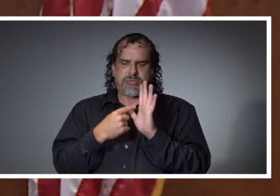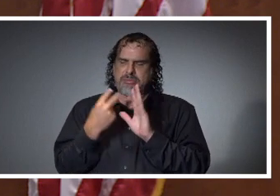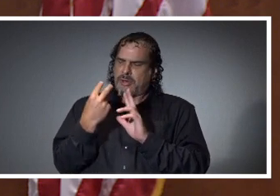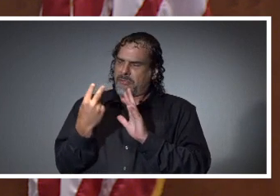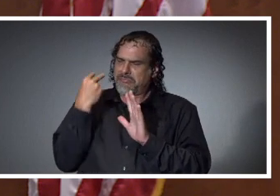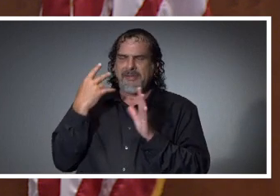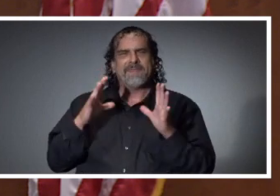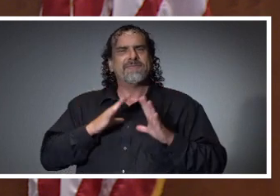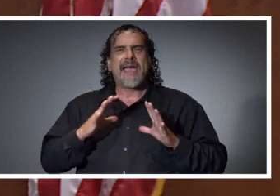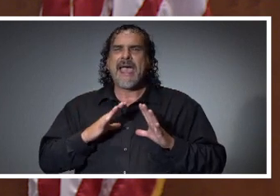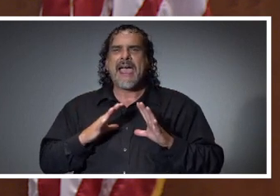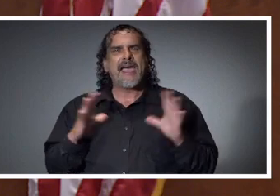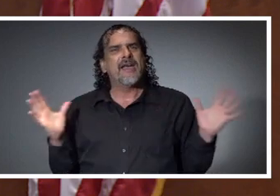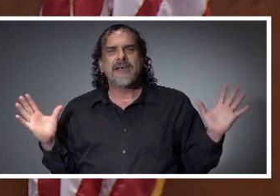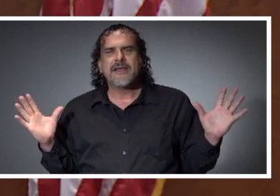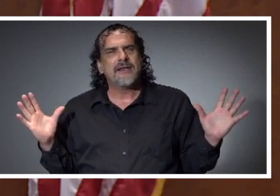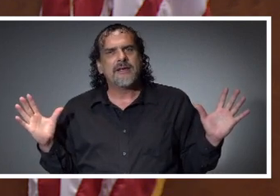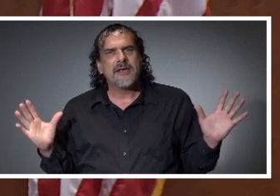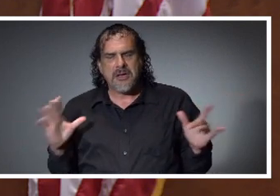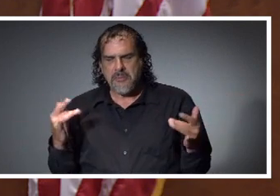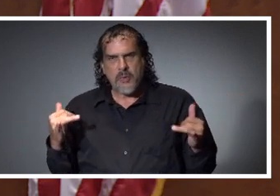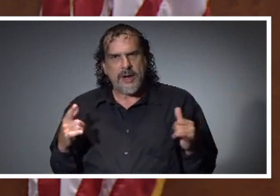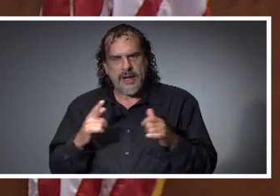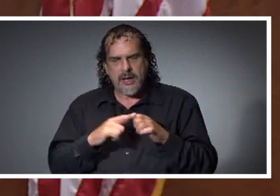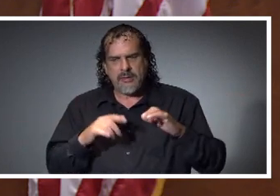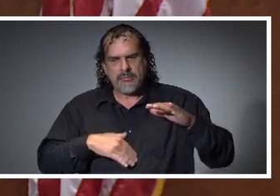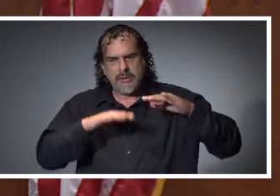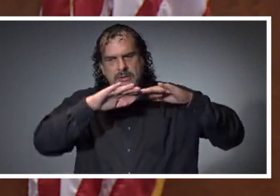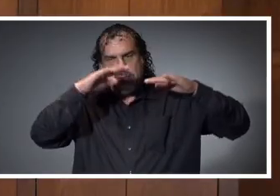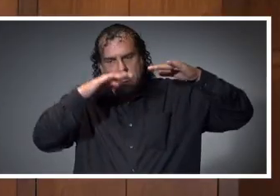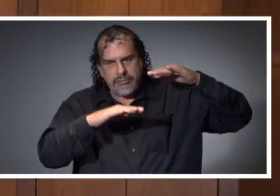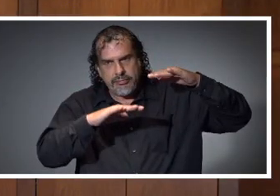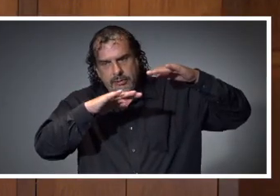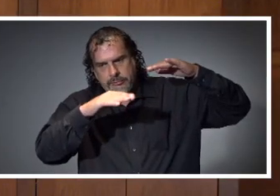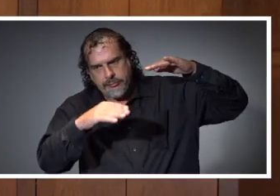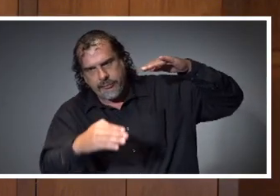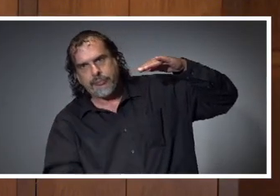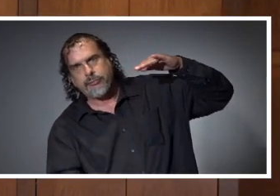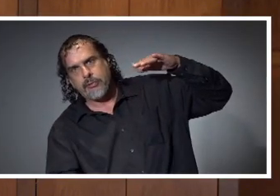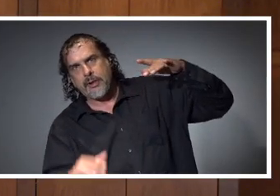can to flatten the curve and hopefully roll it over.